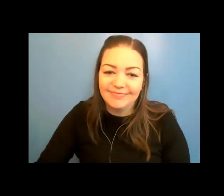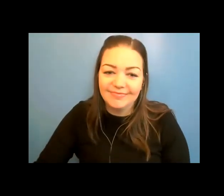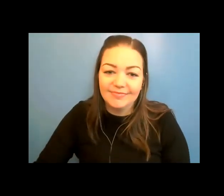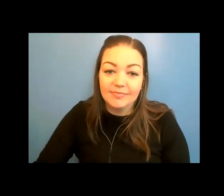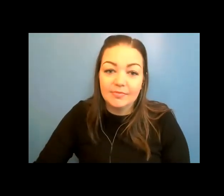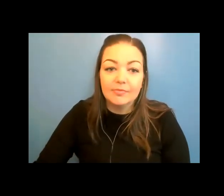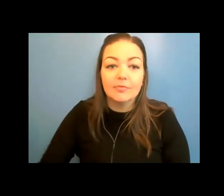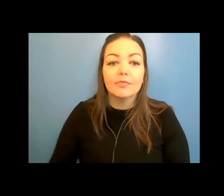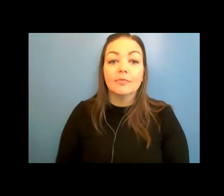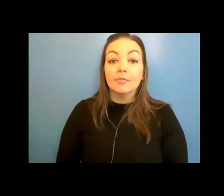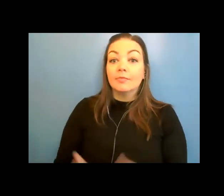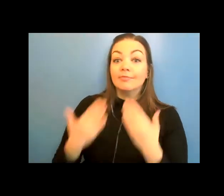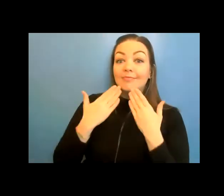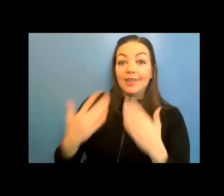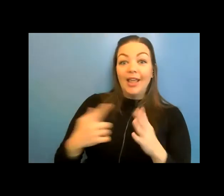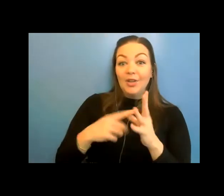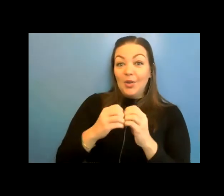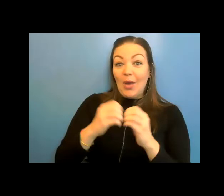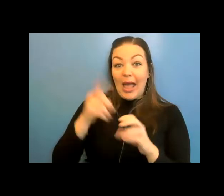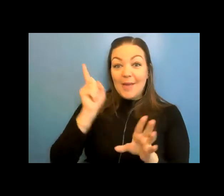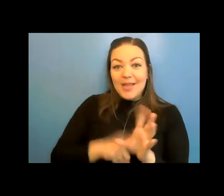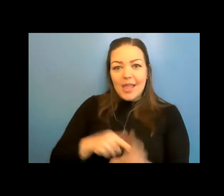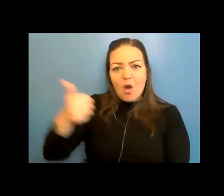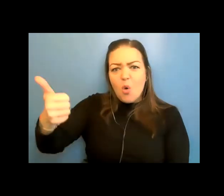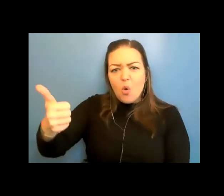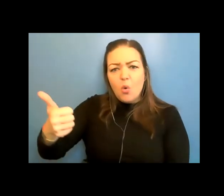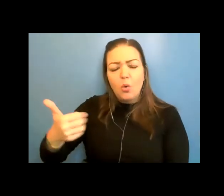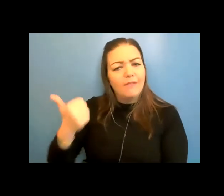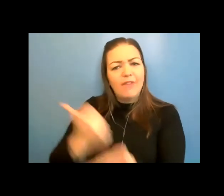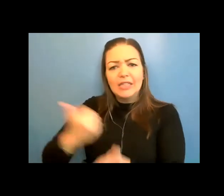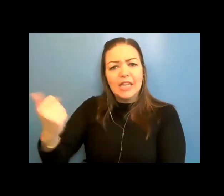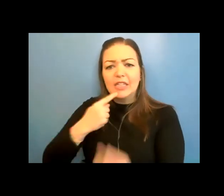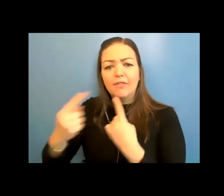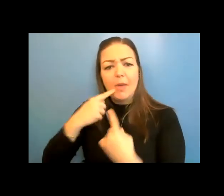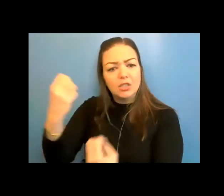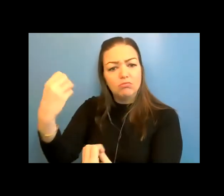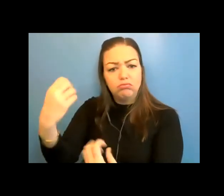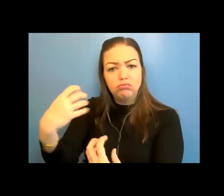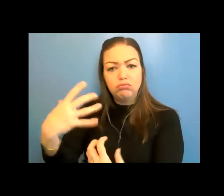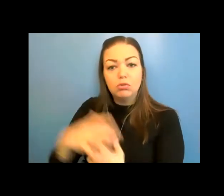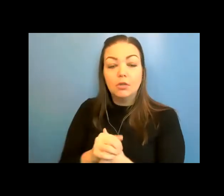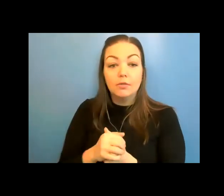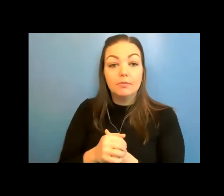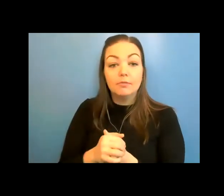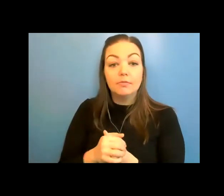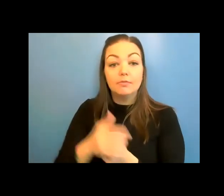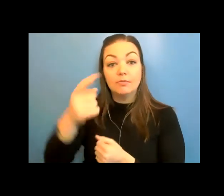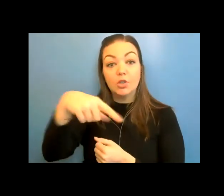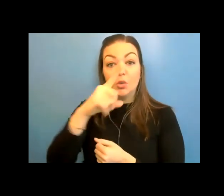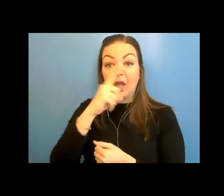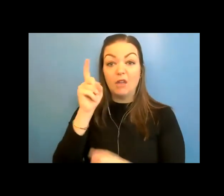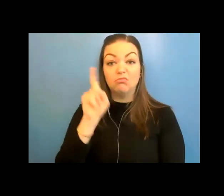So thank you, Abby. That's great to know a bit more about the Allies programme. And you can join just